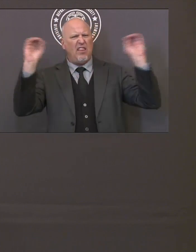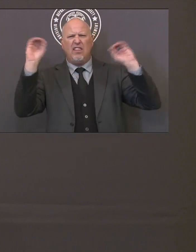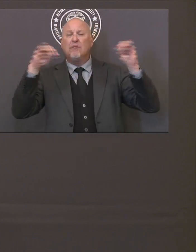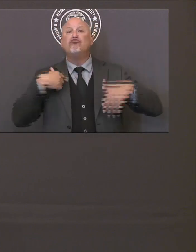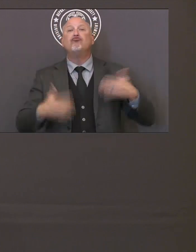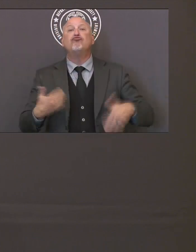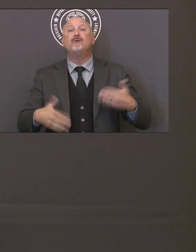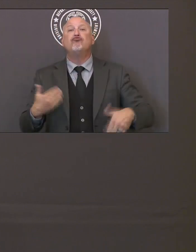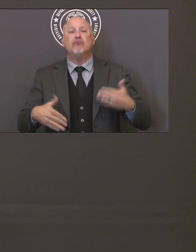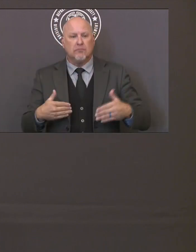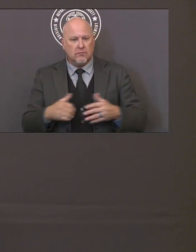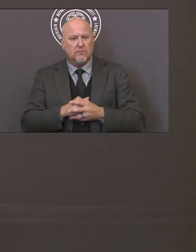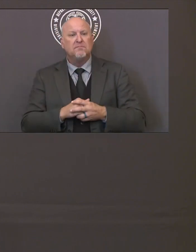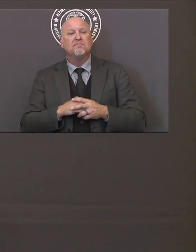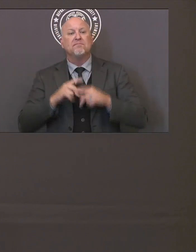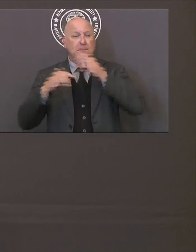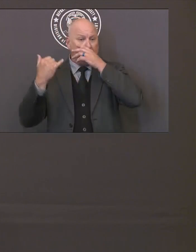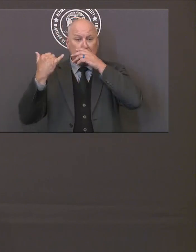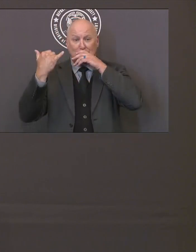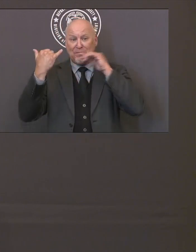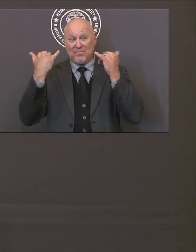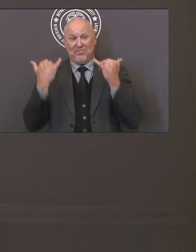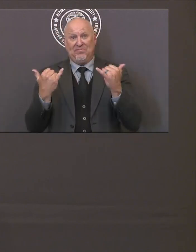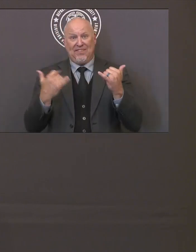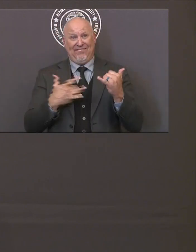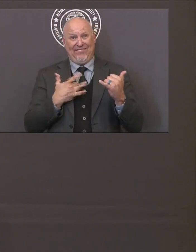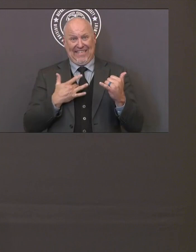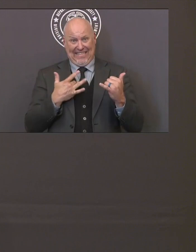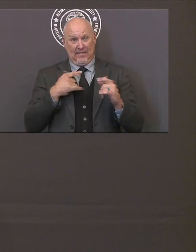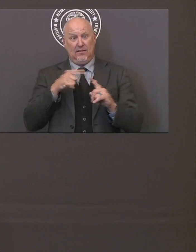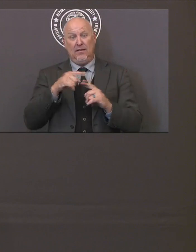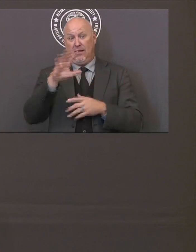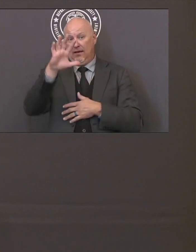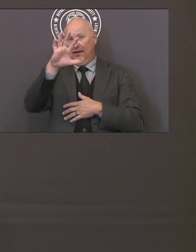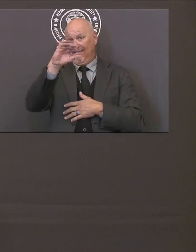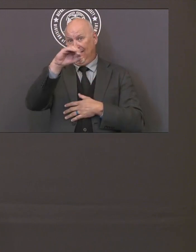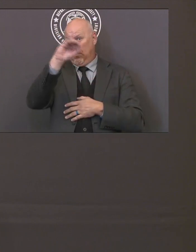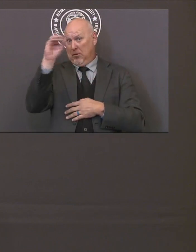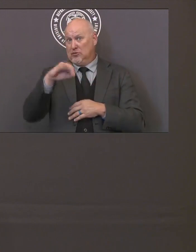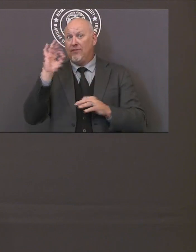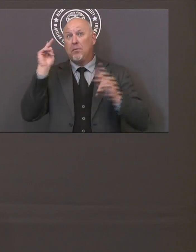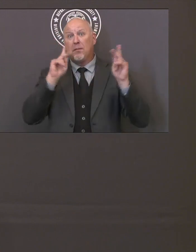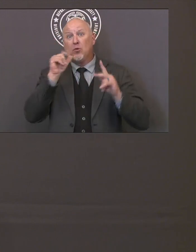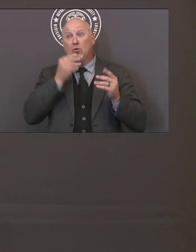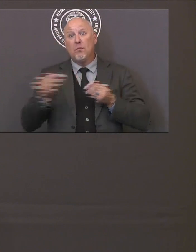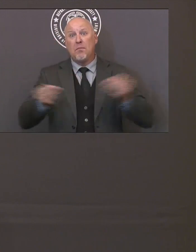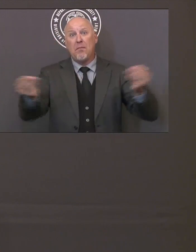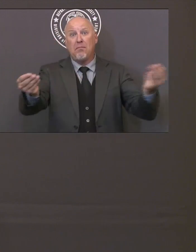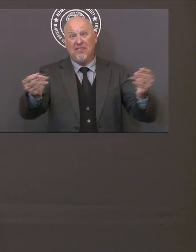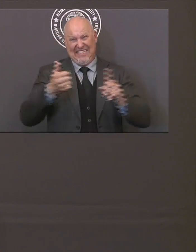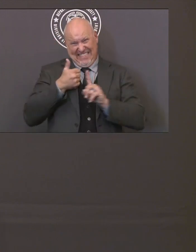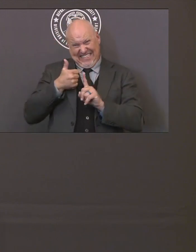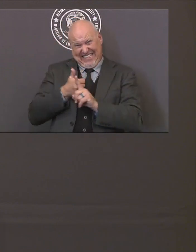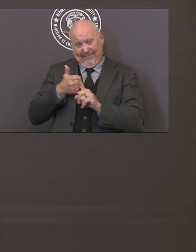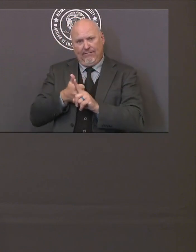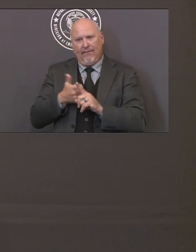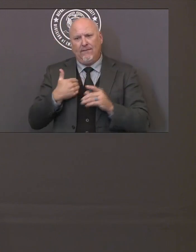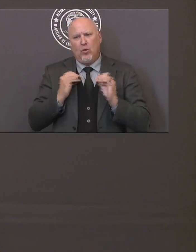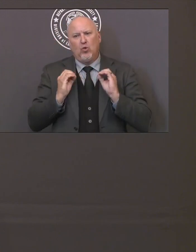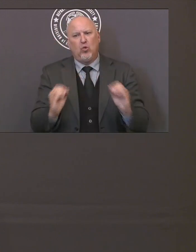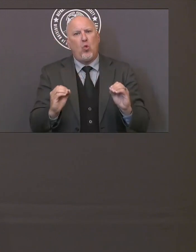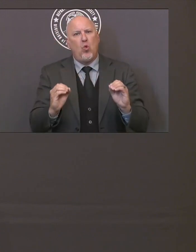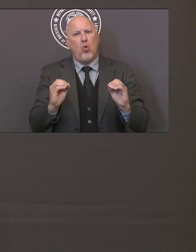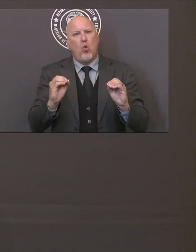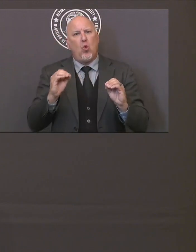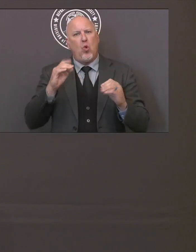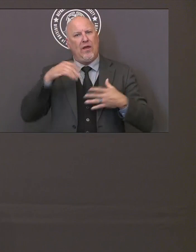by people who are showing no symptoms. So I could be feeling completely healthy, and yet I still have the virus reproducing in my system. I could